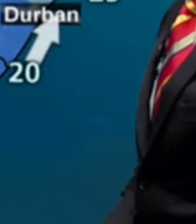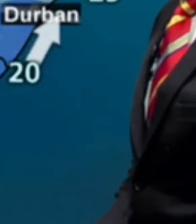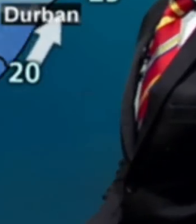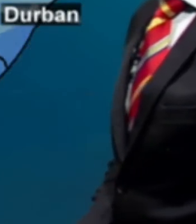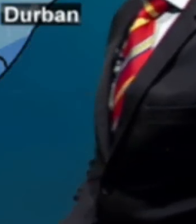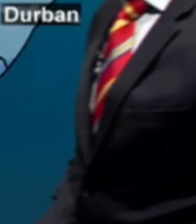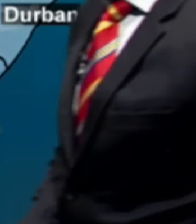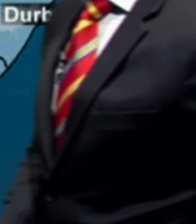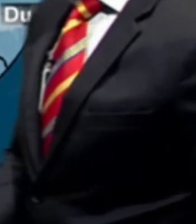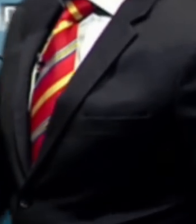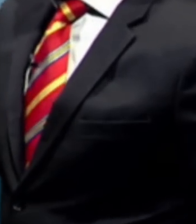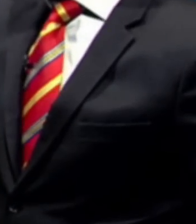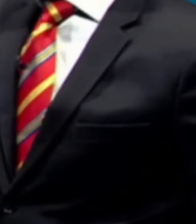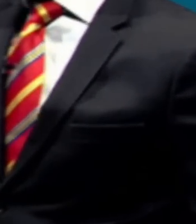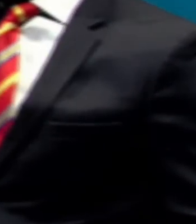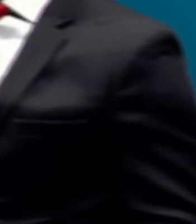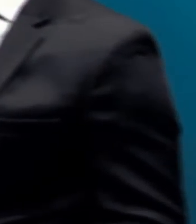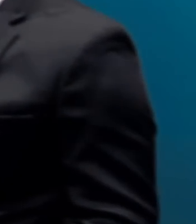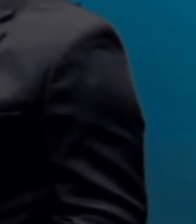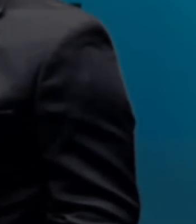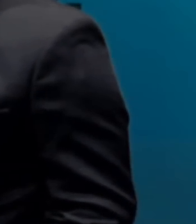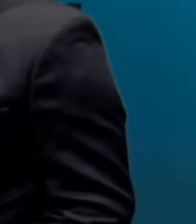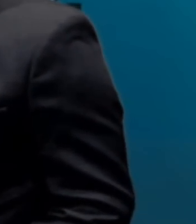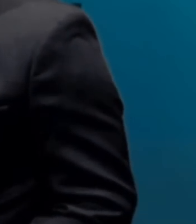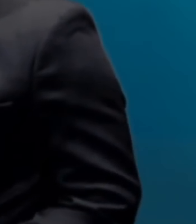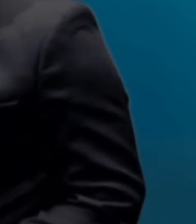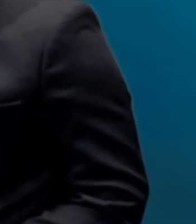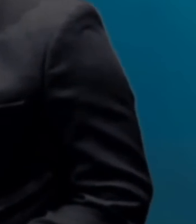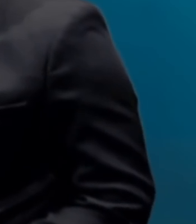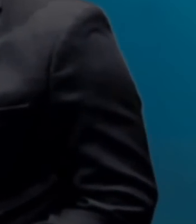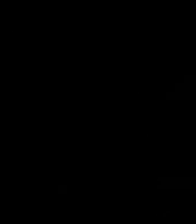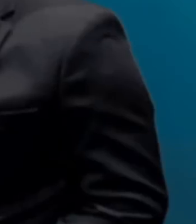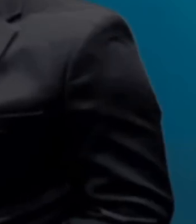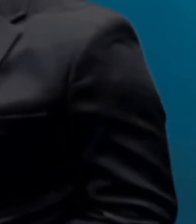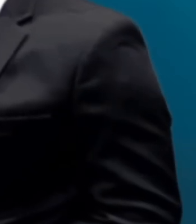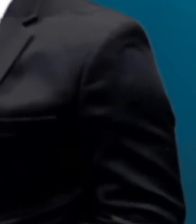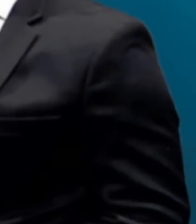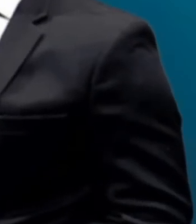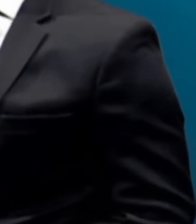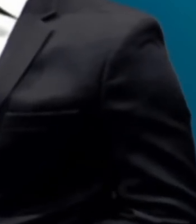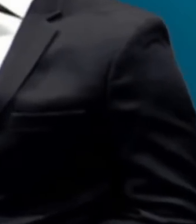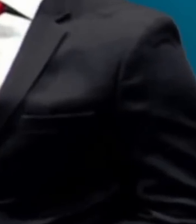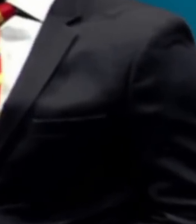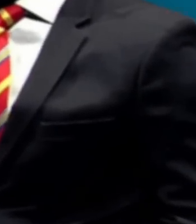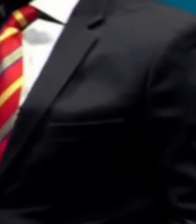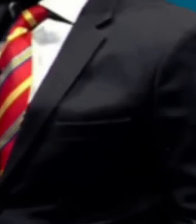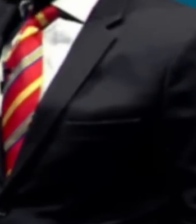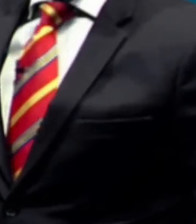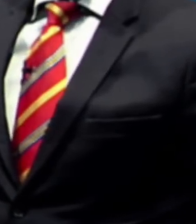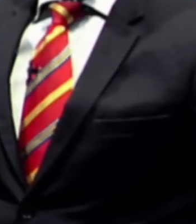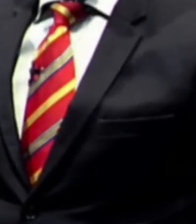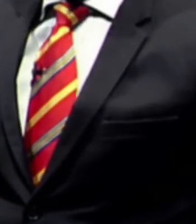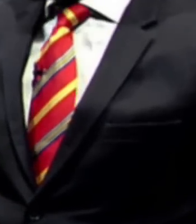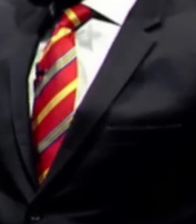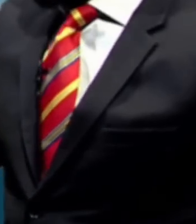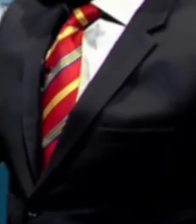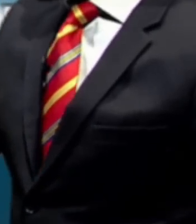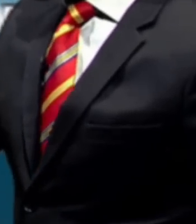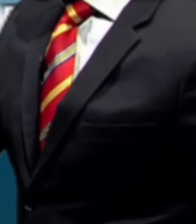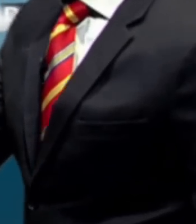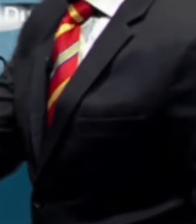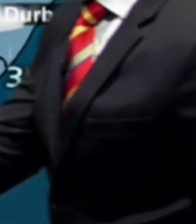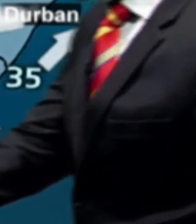e sa enkae ho sane boholo bana ha ntso bona hala fela ha o pula tsebeletse fela ro shebile ka thoko ho mabopo e tlebel fela moya e sa